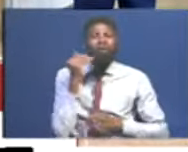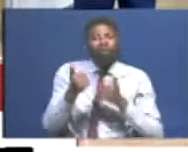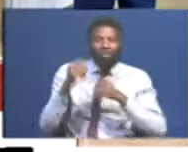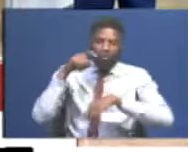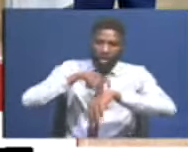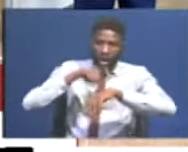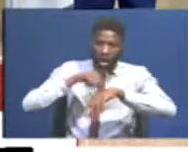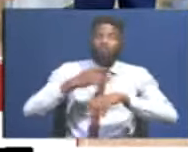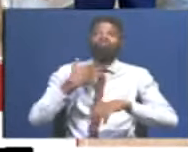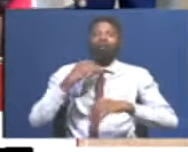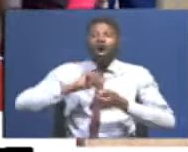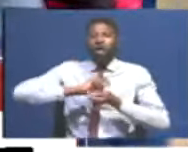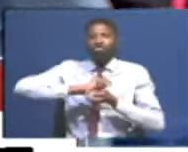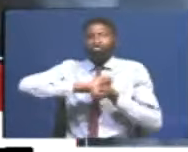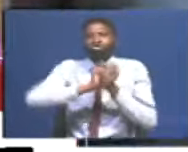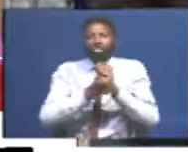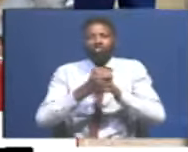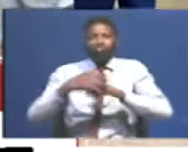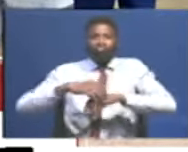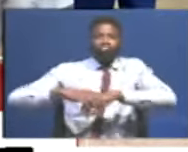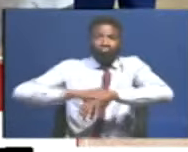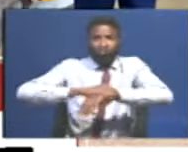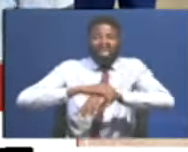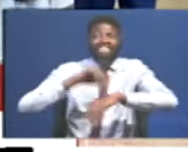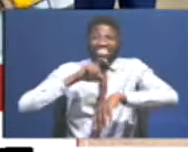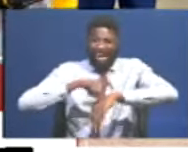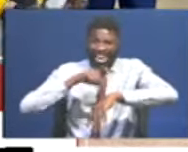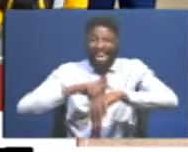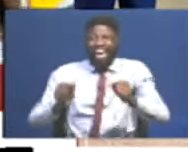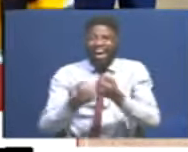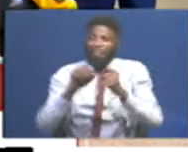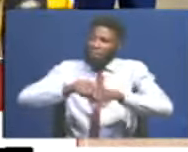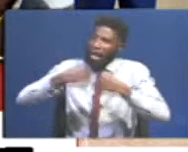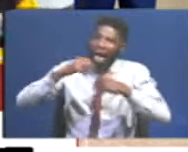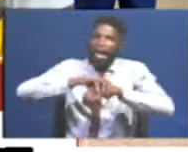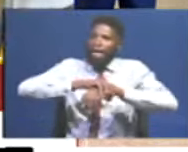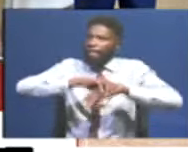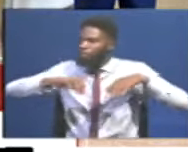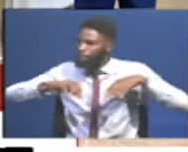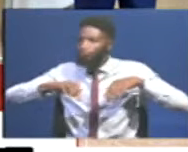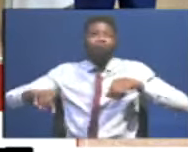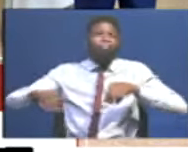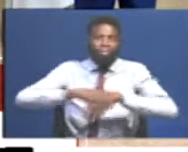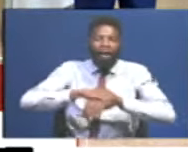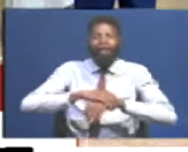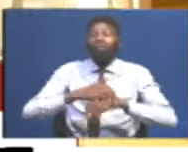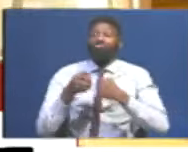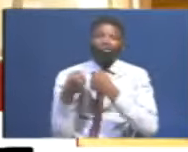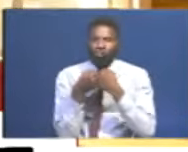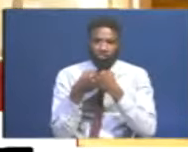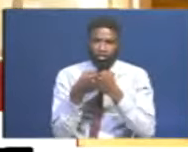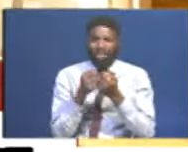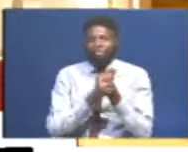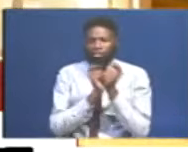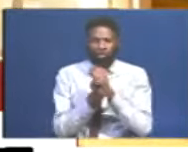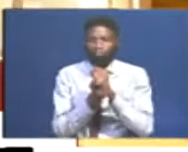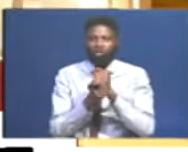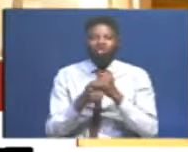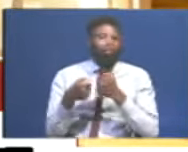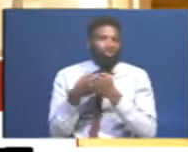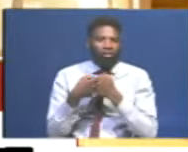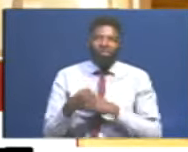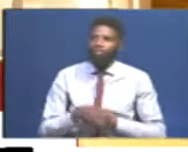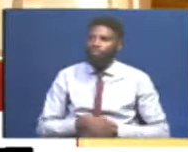prosthesis, or maybe when it's broken down, they're very expensive, so changing a prosthesis has always become a challenge.